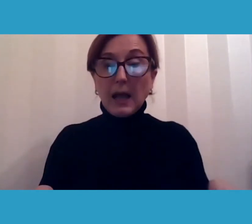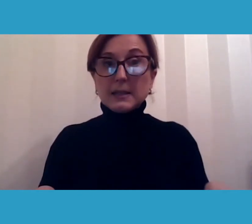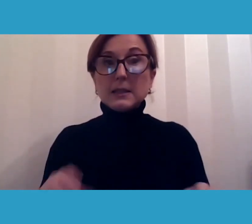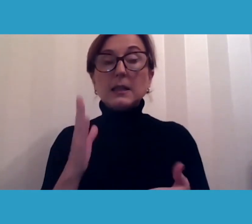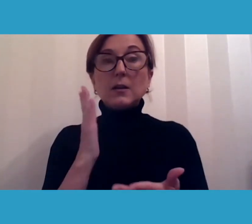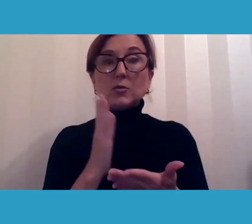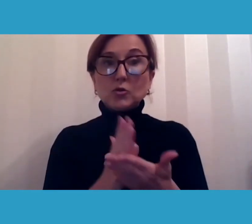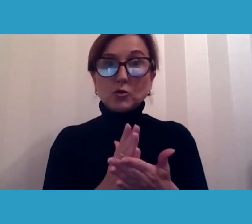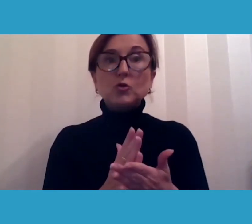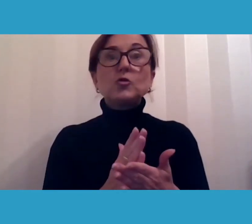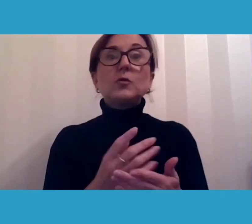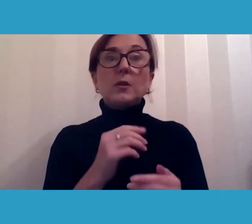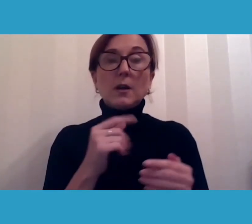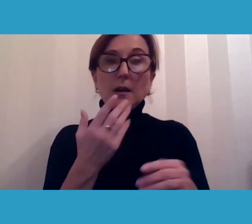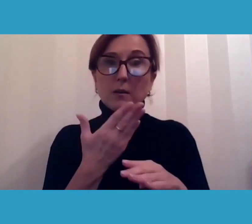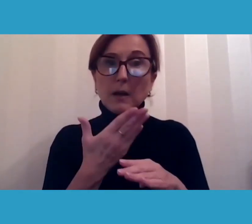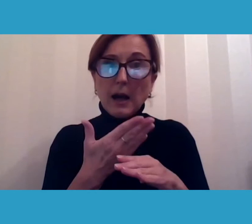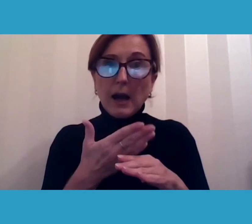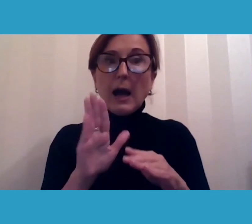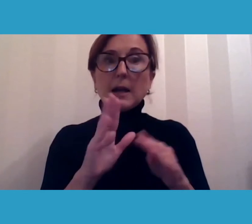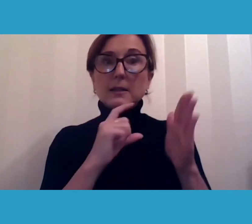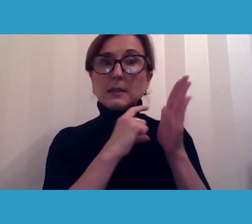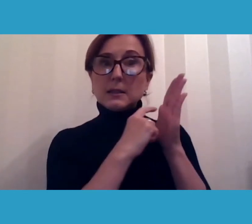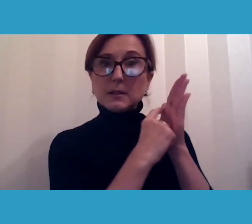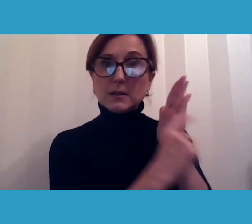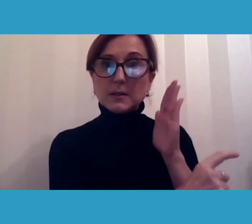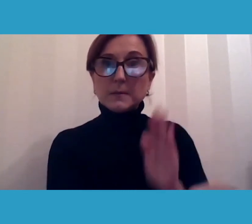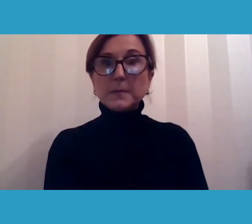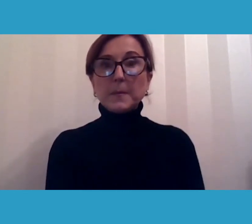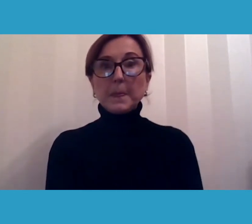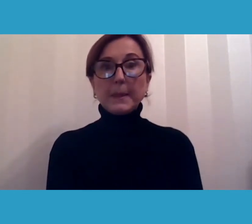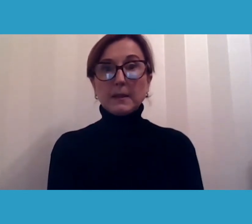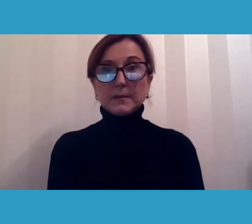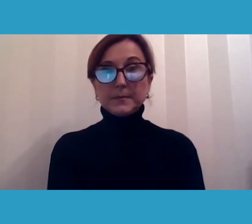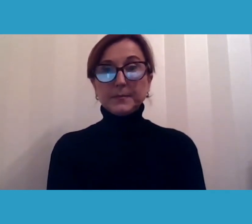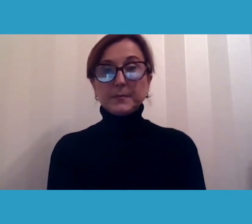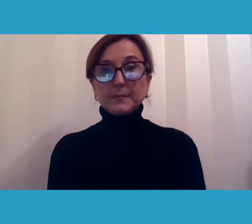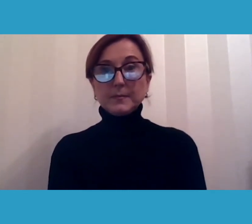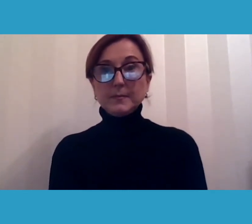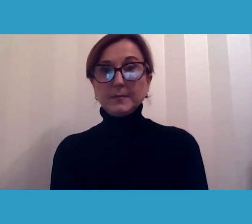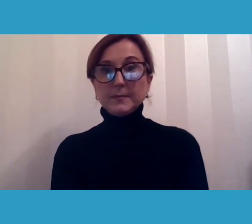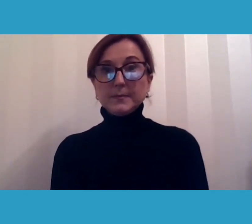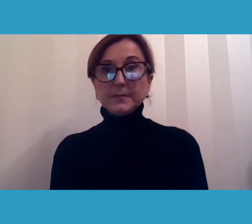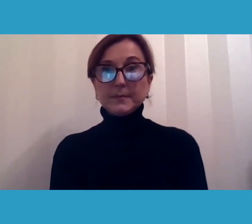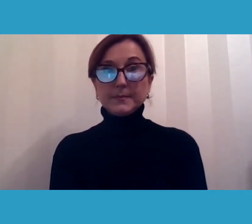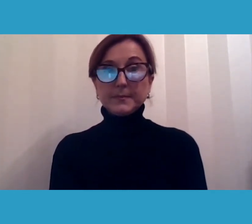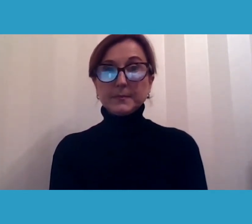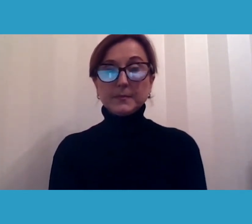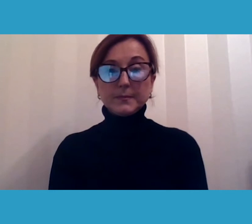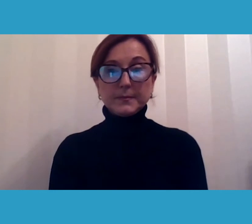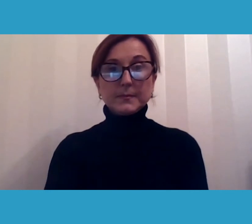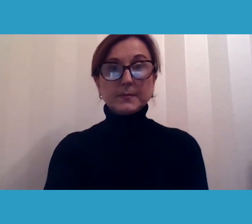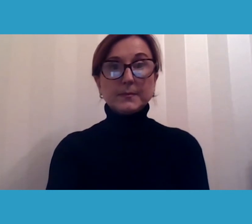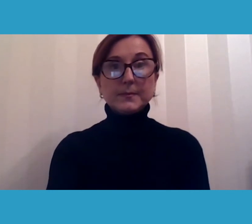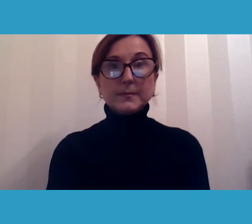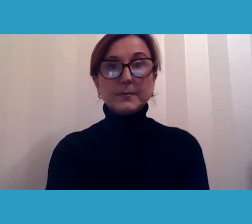Well, we do have the Administrative Offences Code, and this code contains a